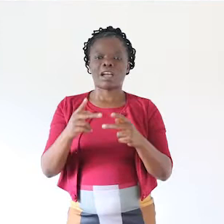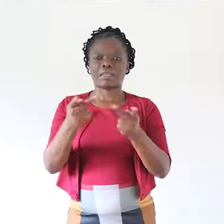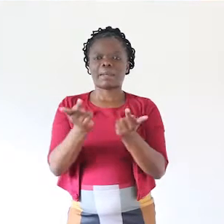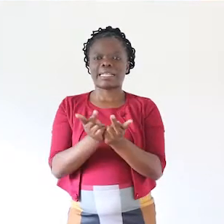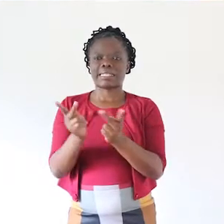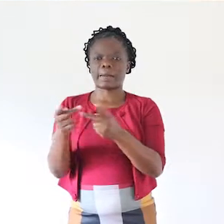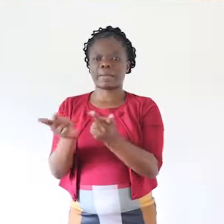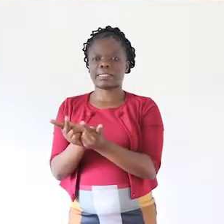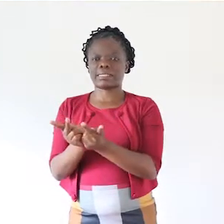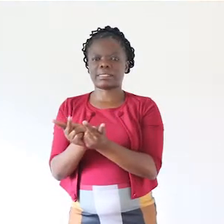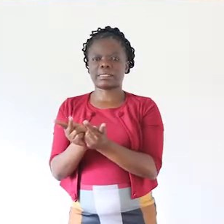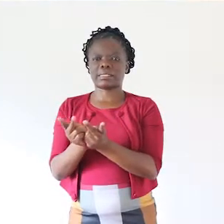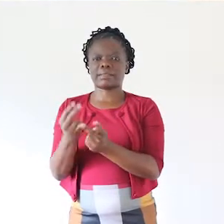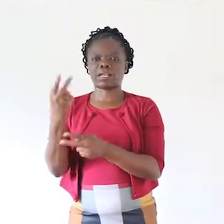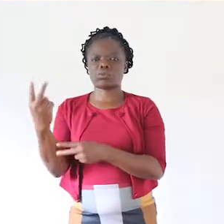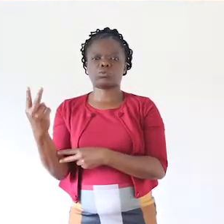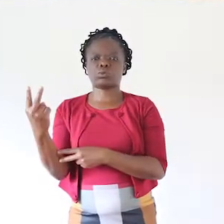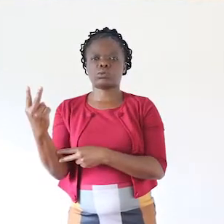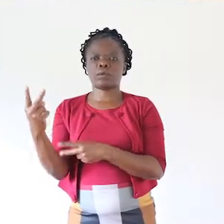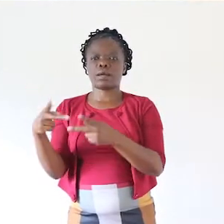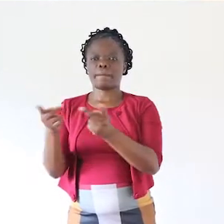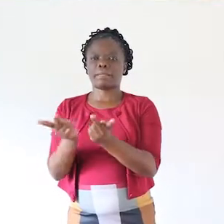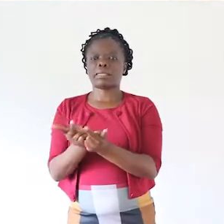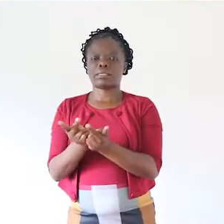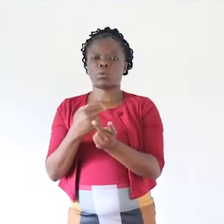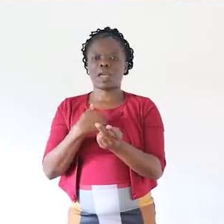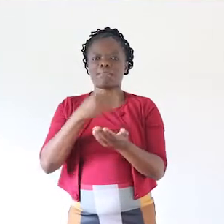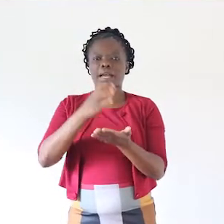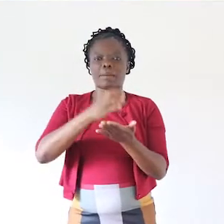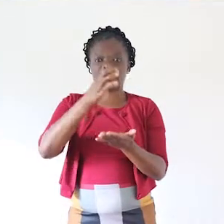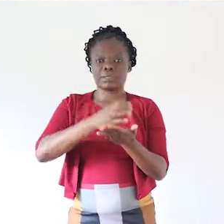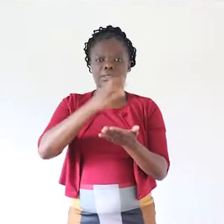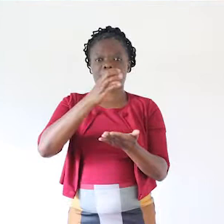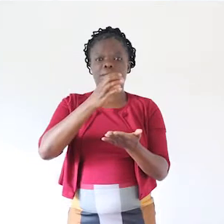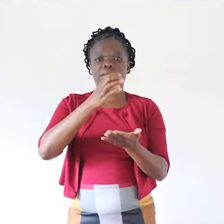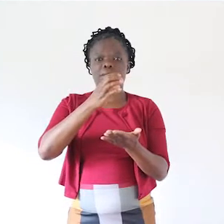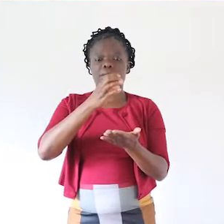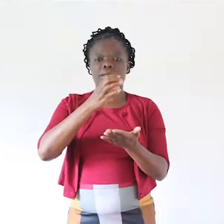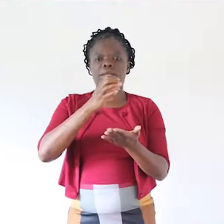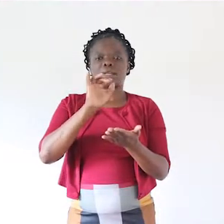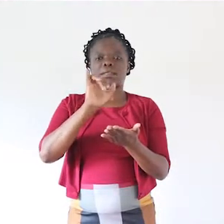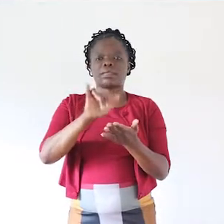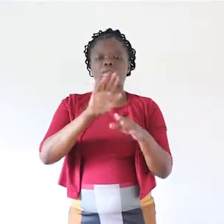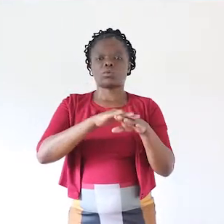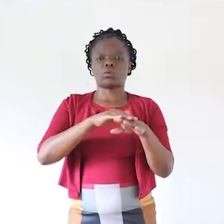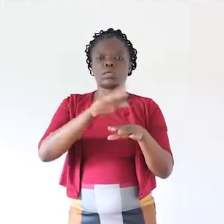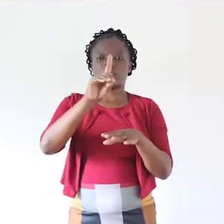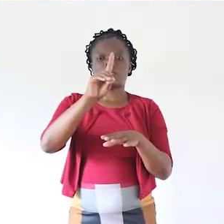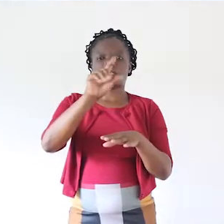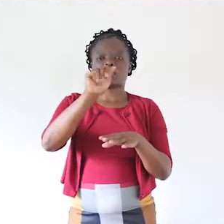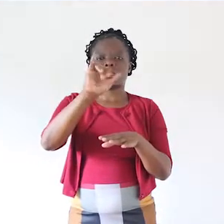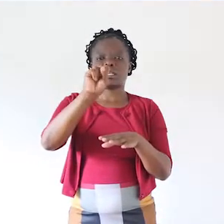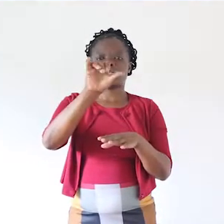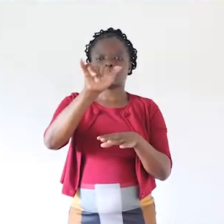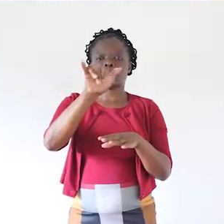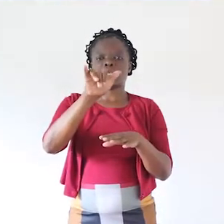plates. There are 2. And we have the cups. Okay, that is good, Daisy. Then we